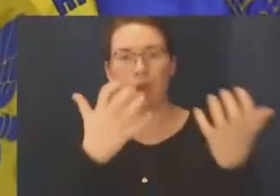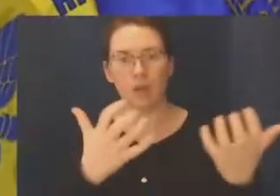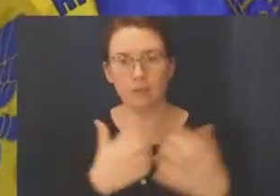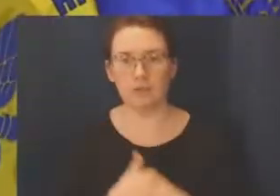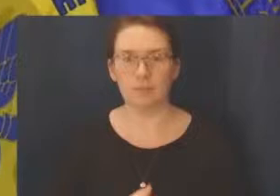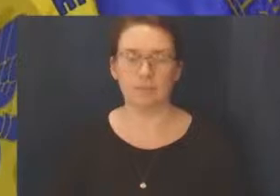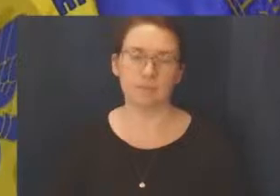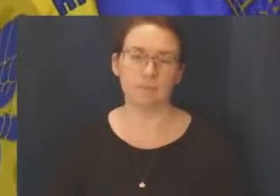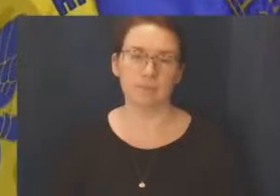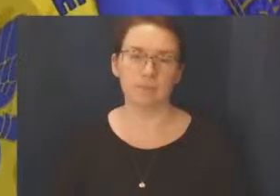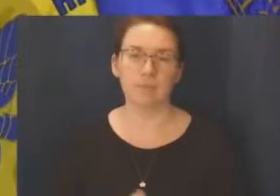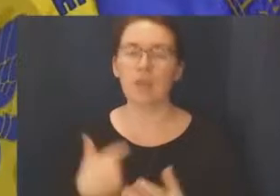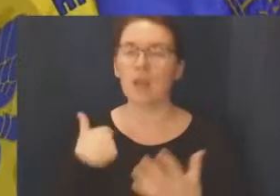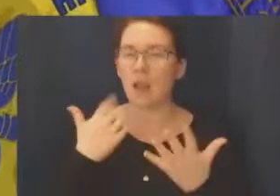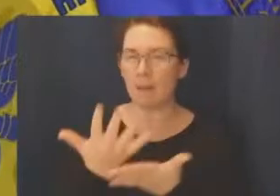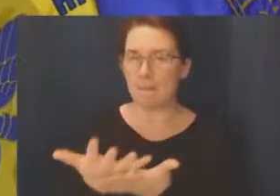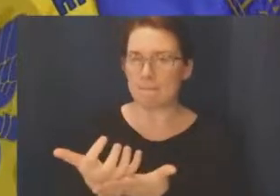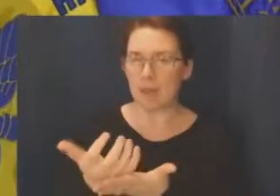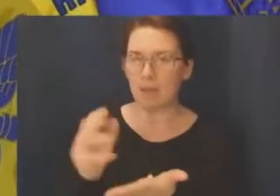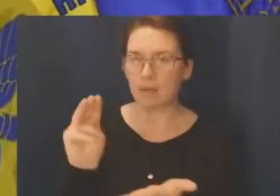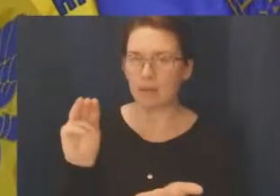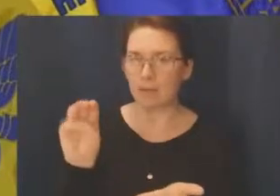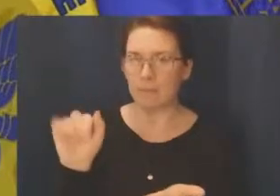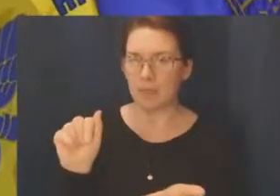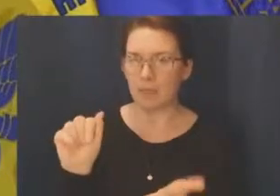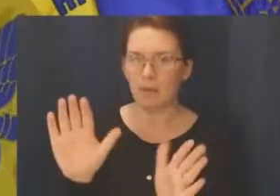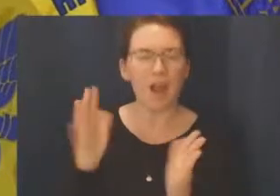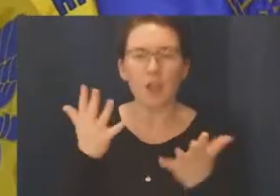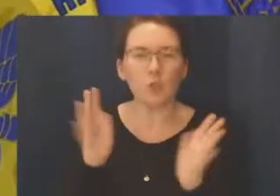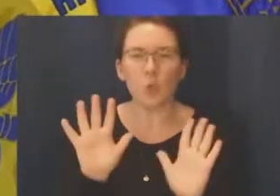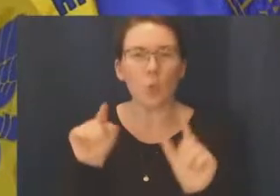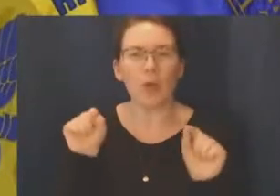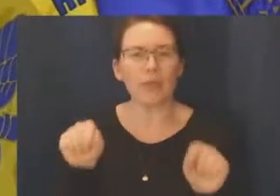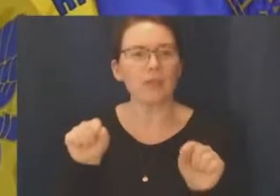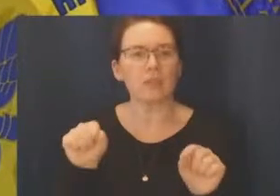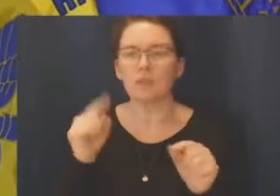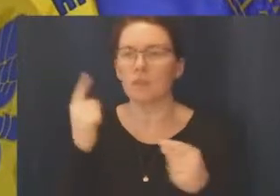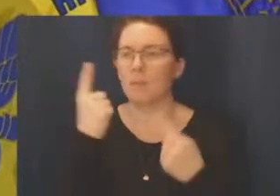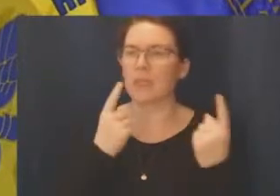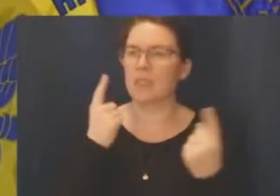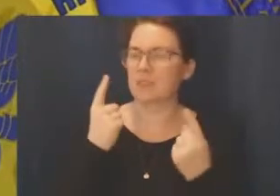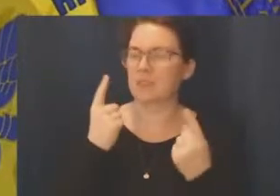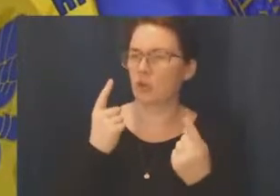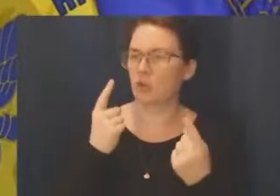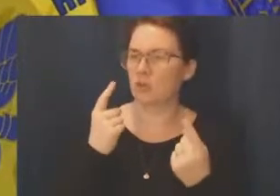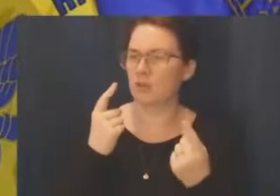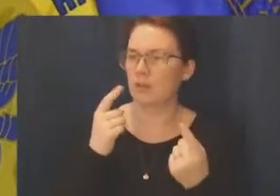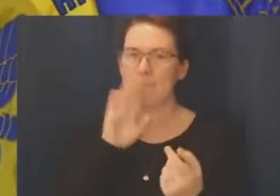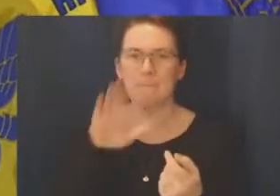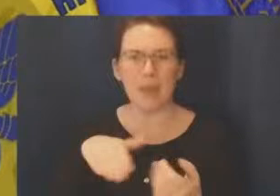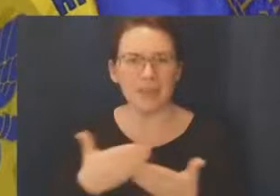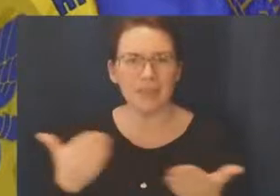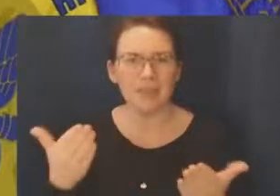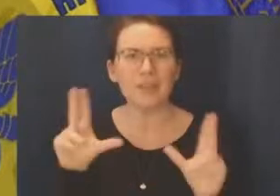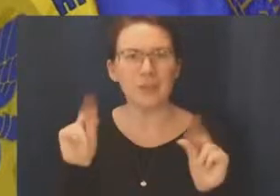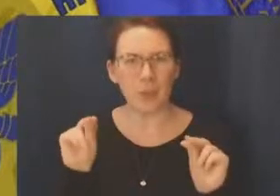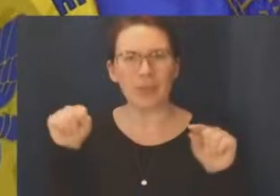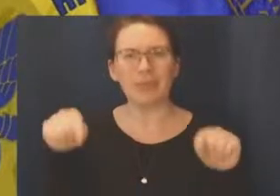plea for the media, let's not cover this cynically. This is a major win. This is a major